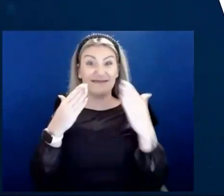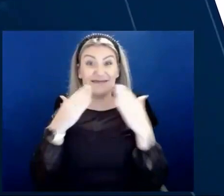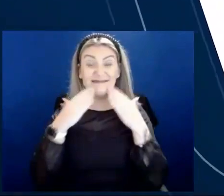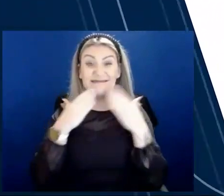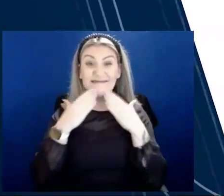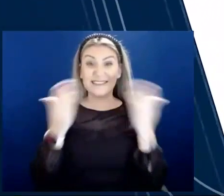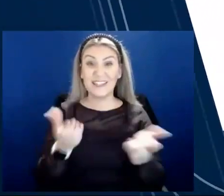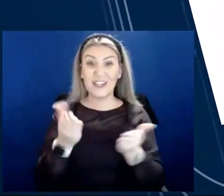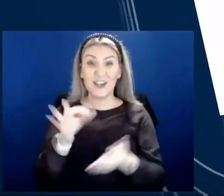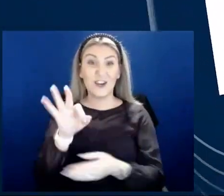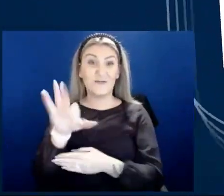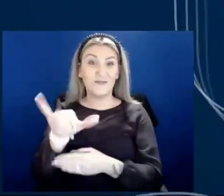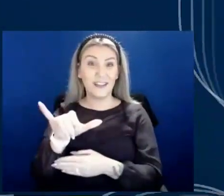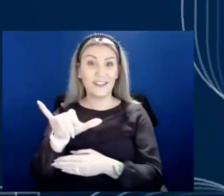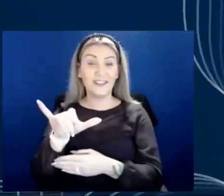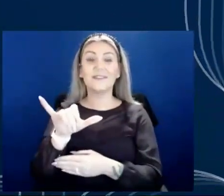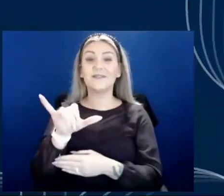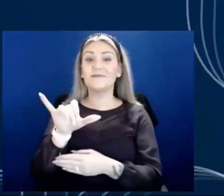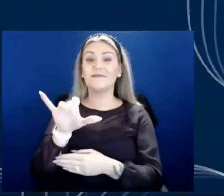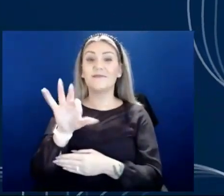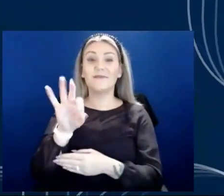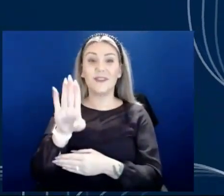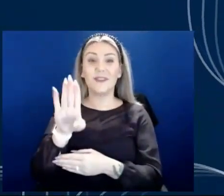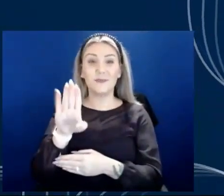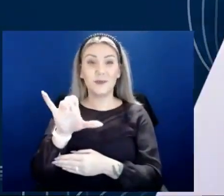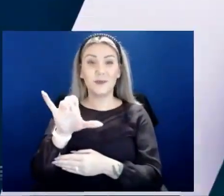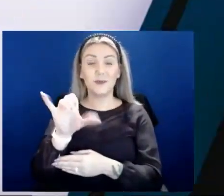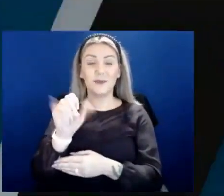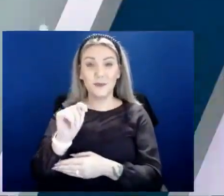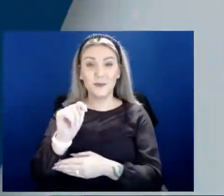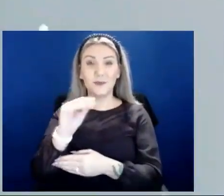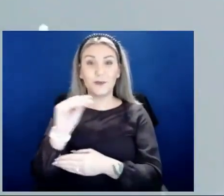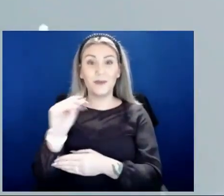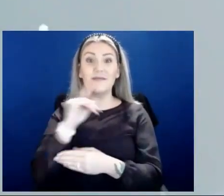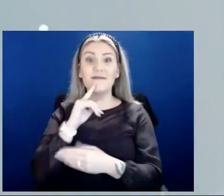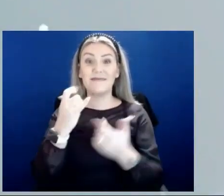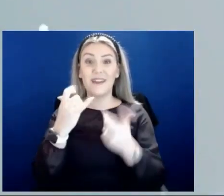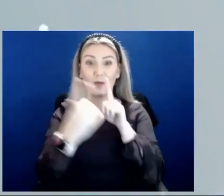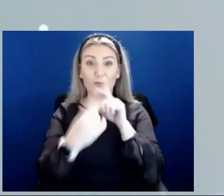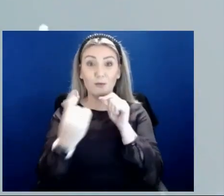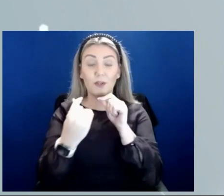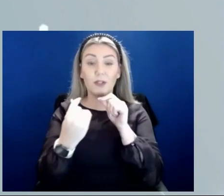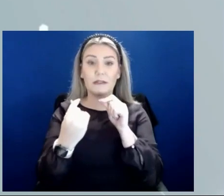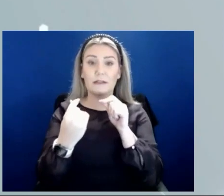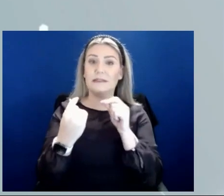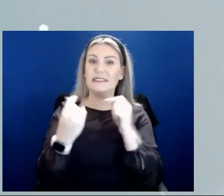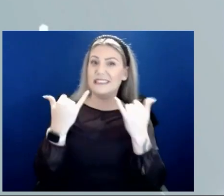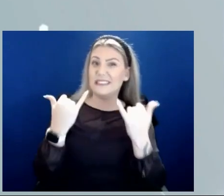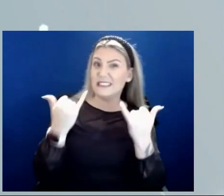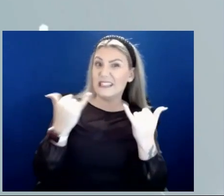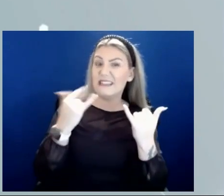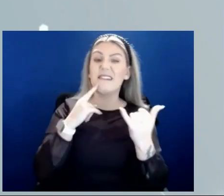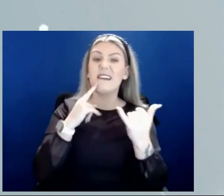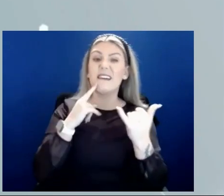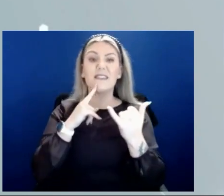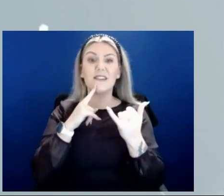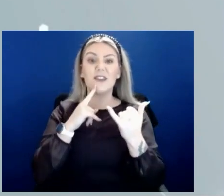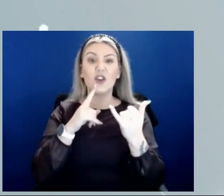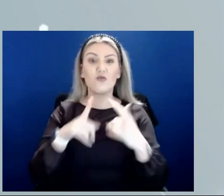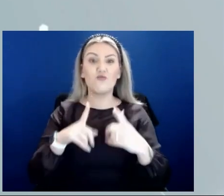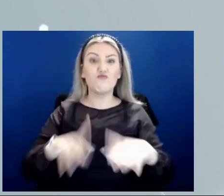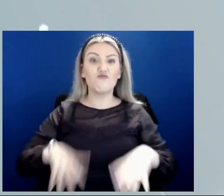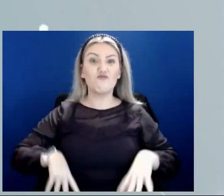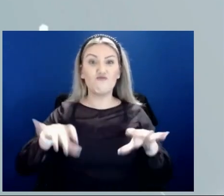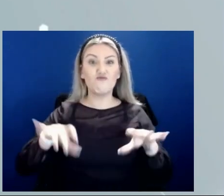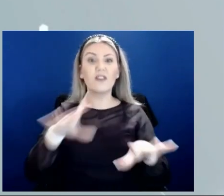on Twitter. Our discussion today, as we see the images of the devastation left from Russian troops invading Ukraine, they are simply hard to